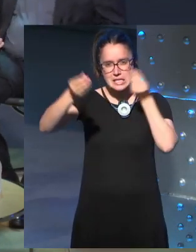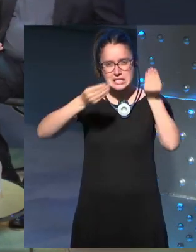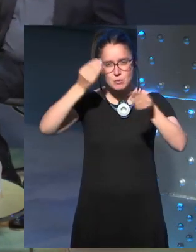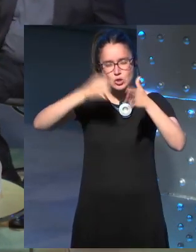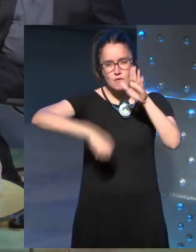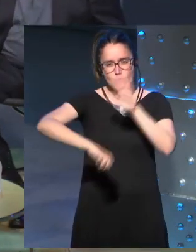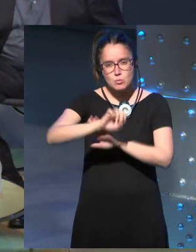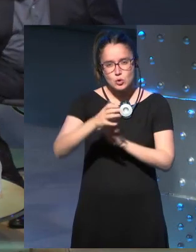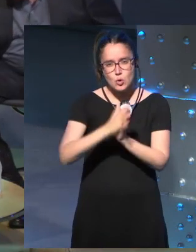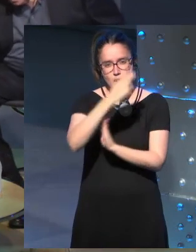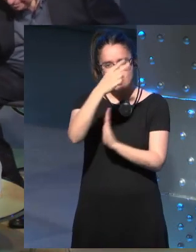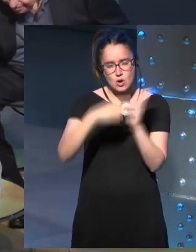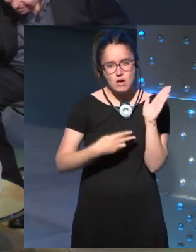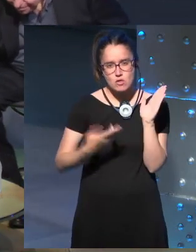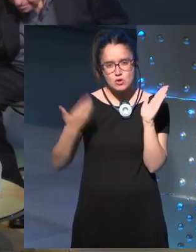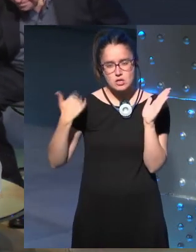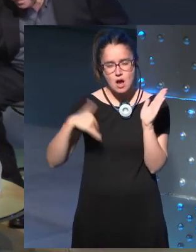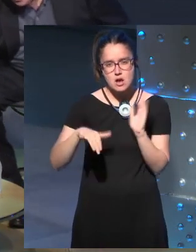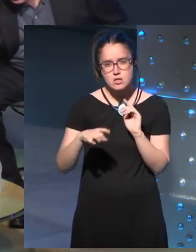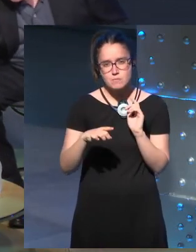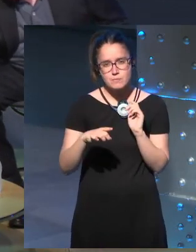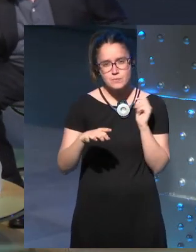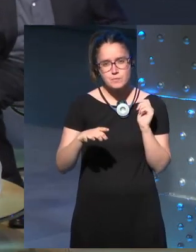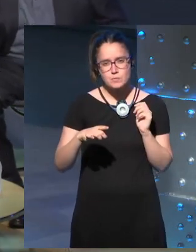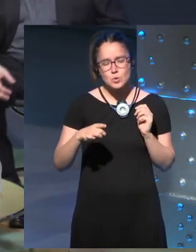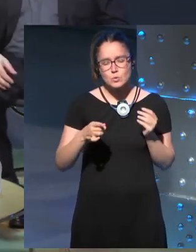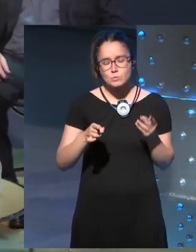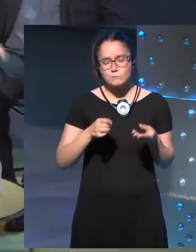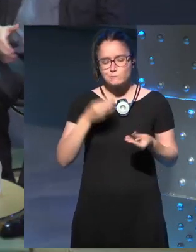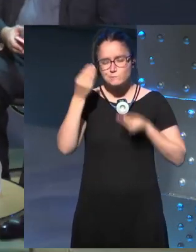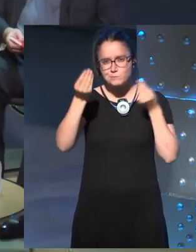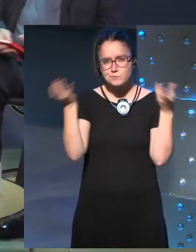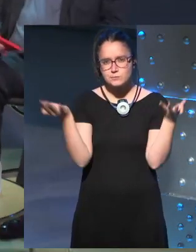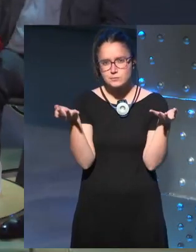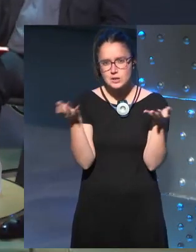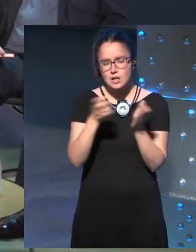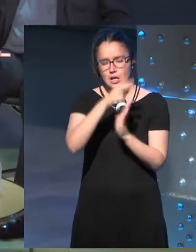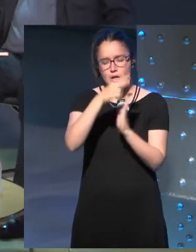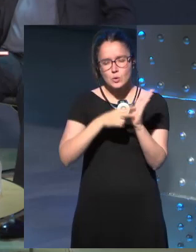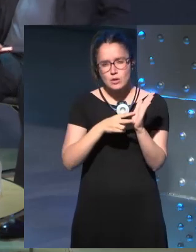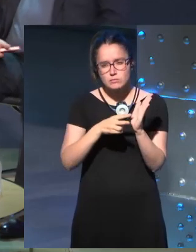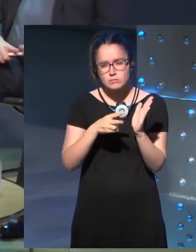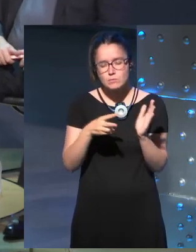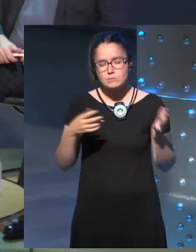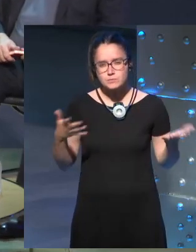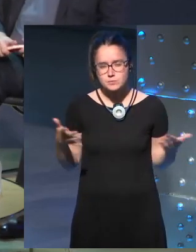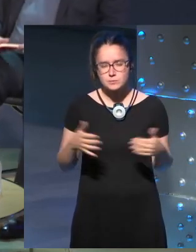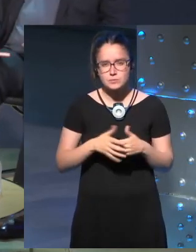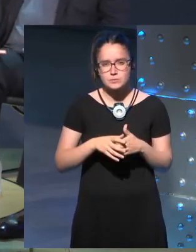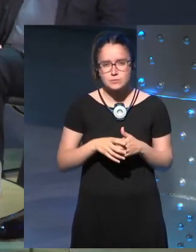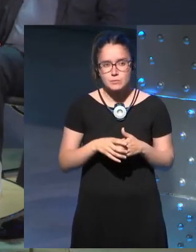think of football, of soccer? You've read Simon's book. What has been your main